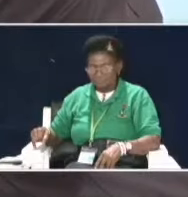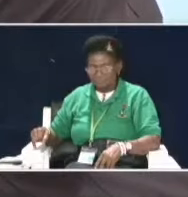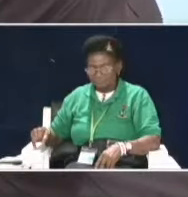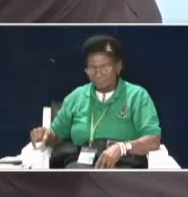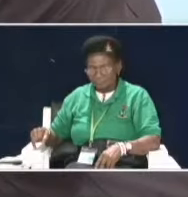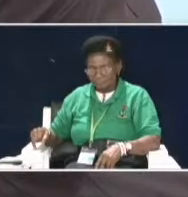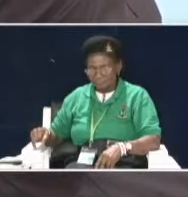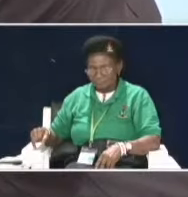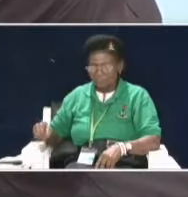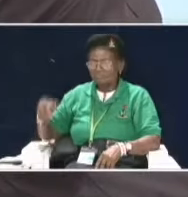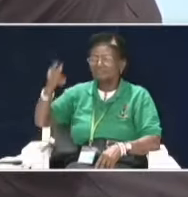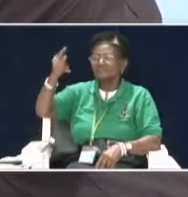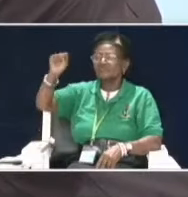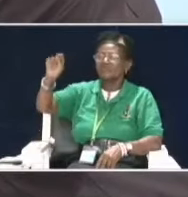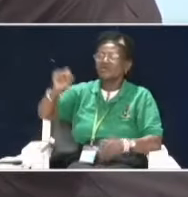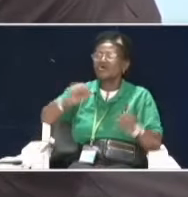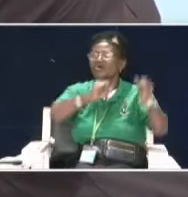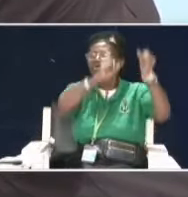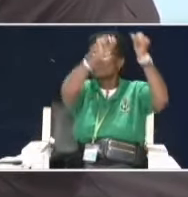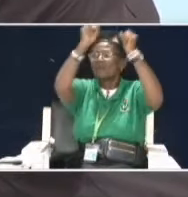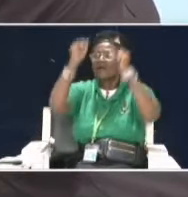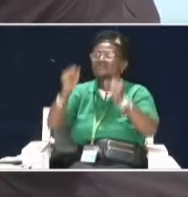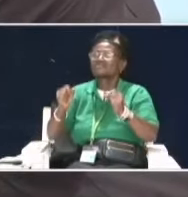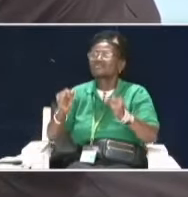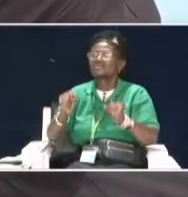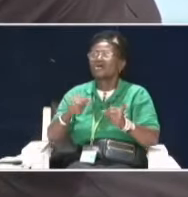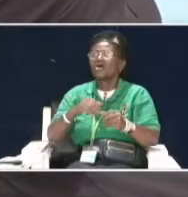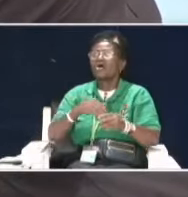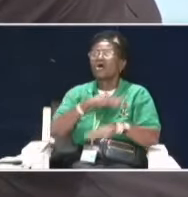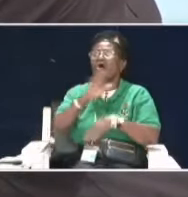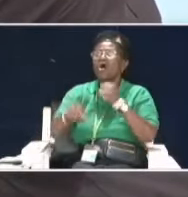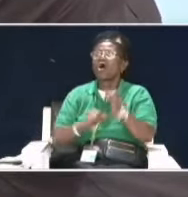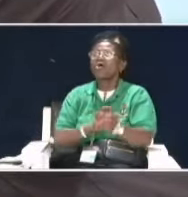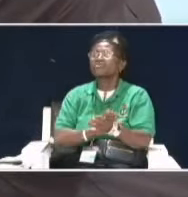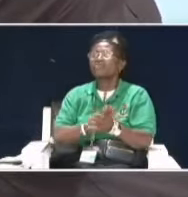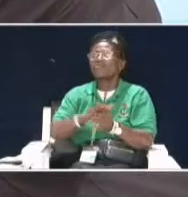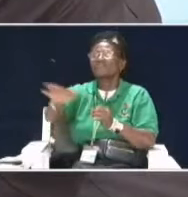the Almighty, all-sufficient God,